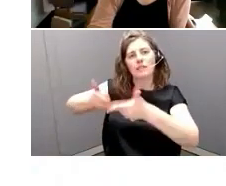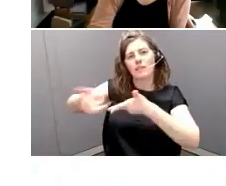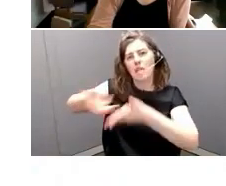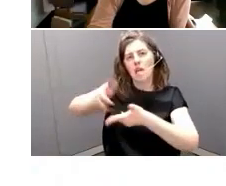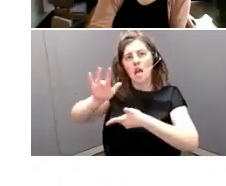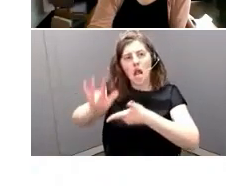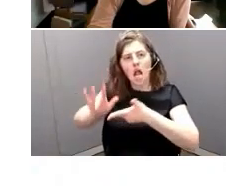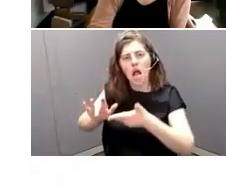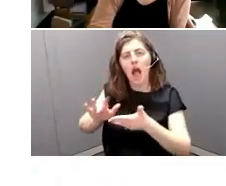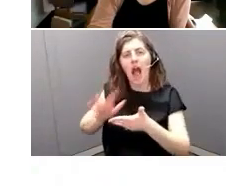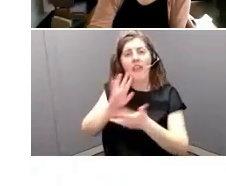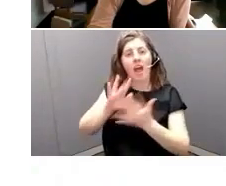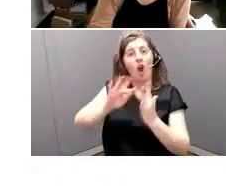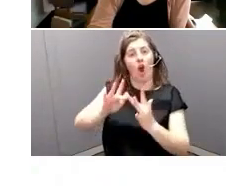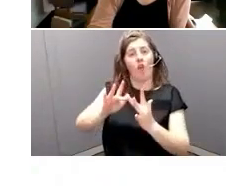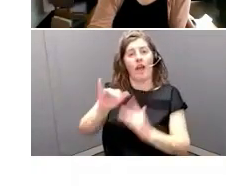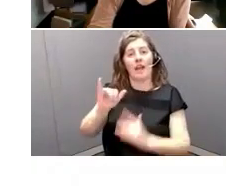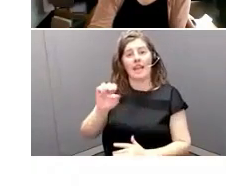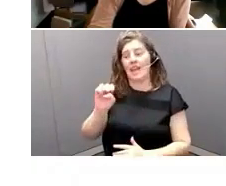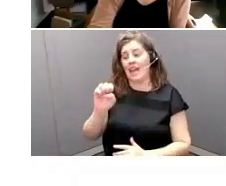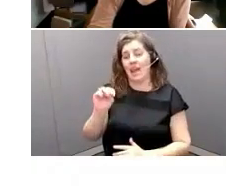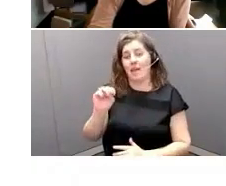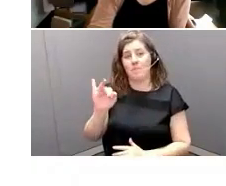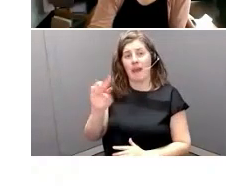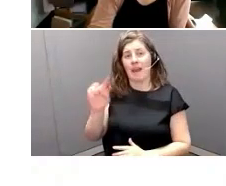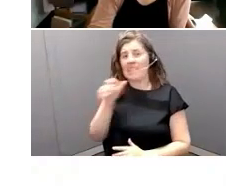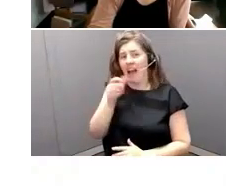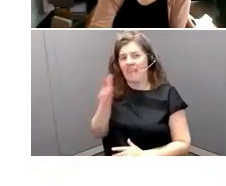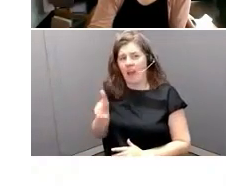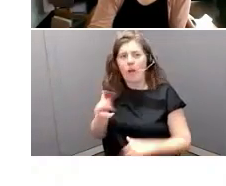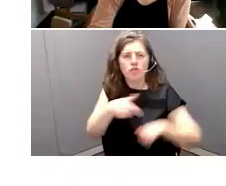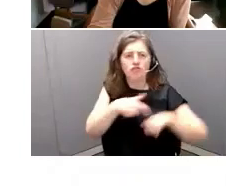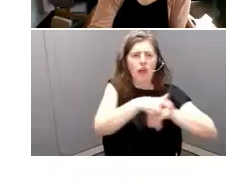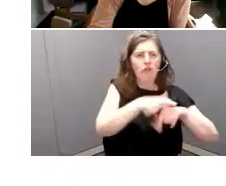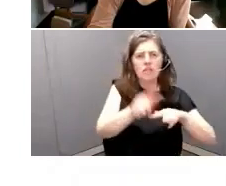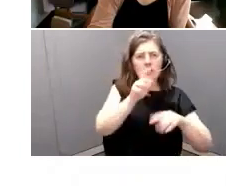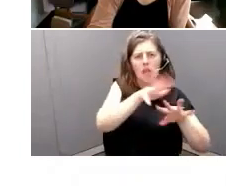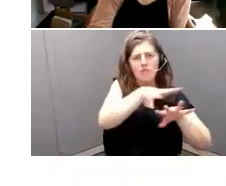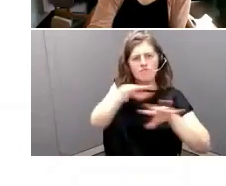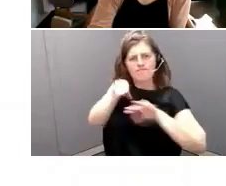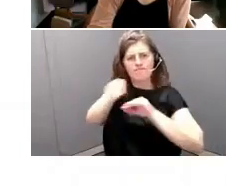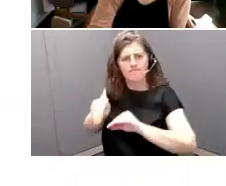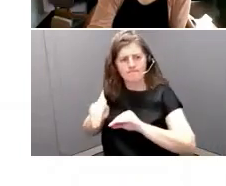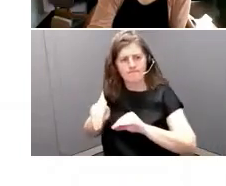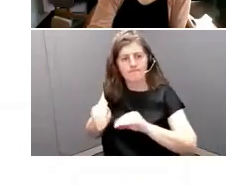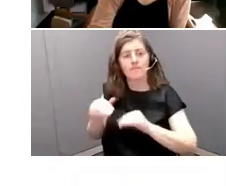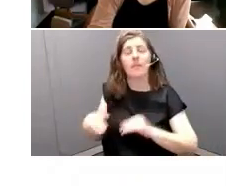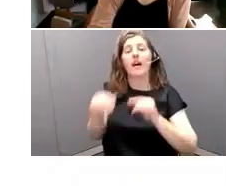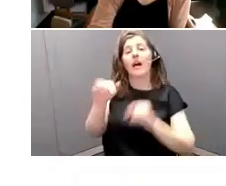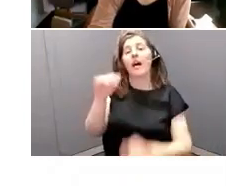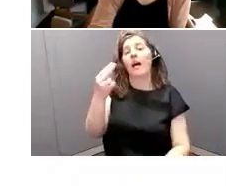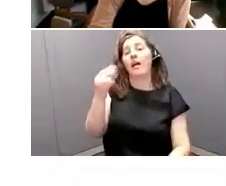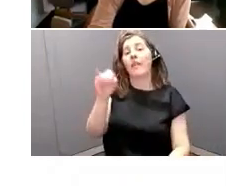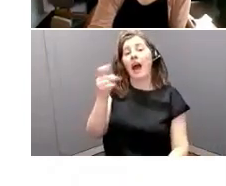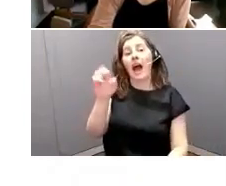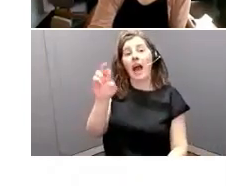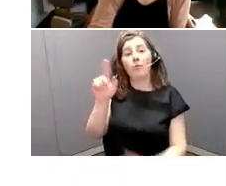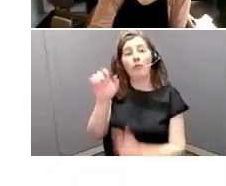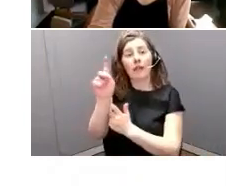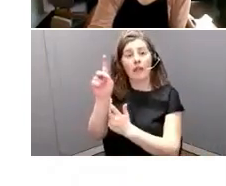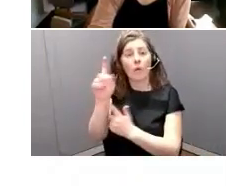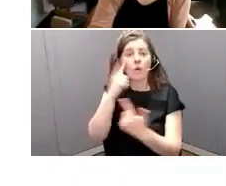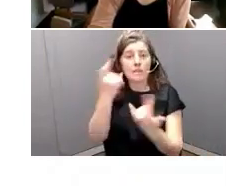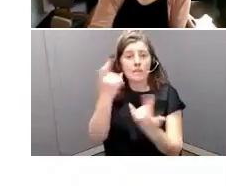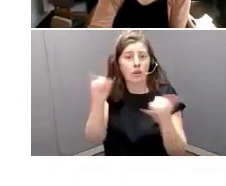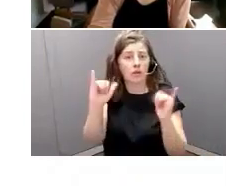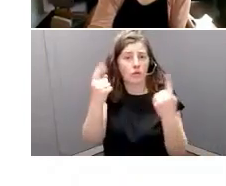the online embedding isn't there. It's referenced, but it isn't there. This hyperlink, however, will still work if you have